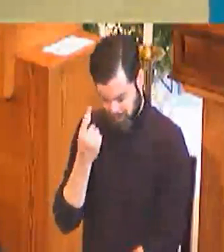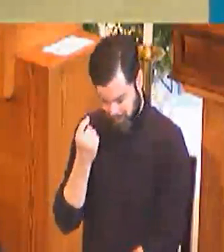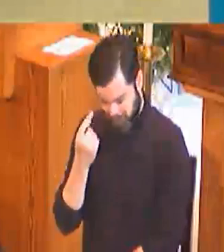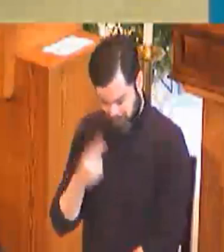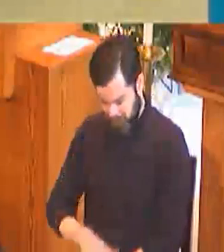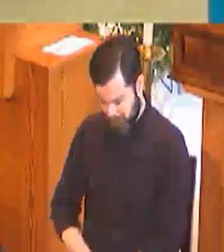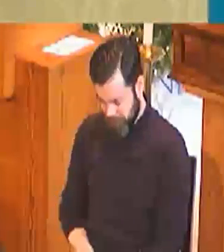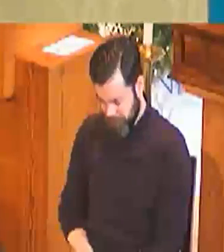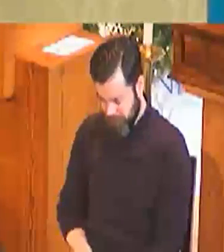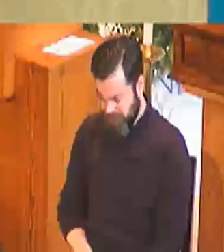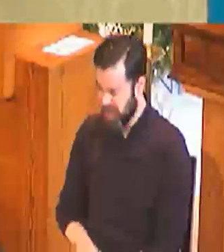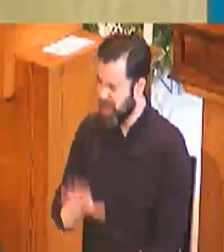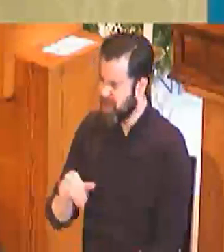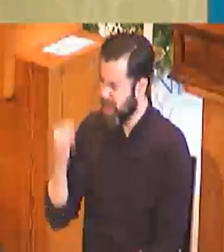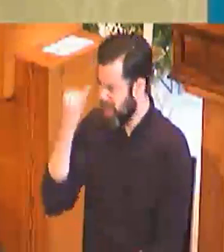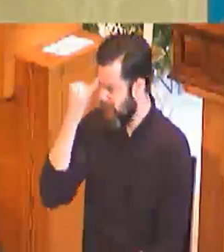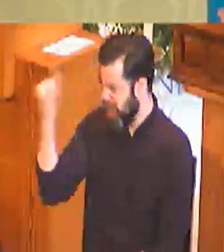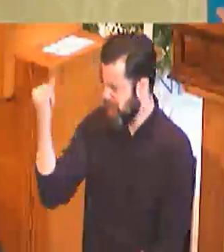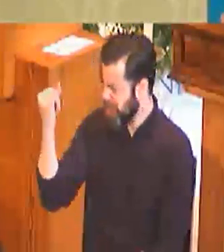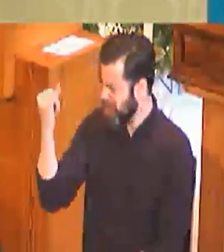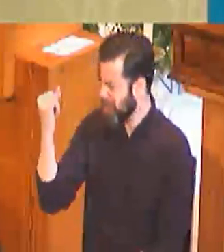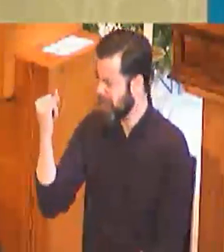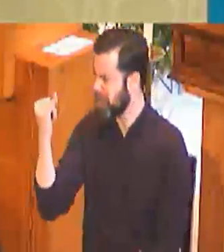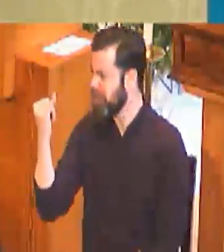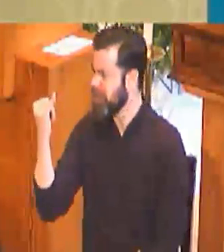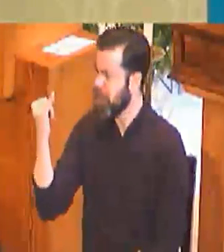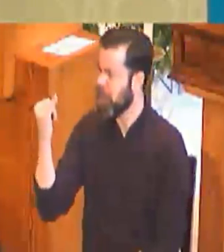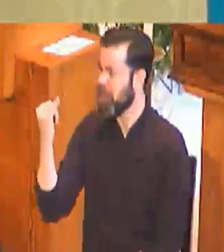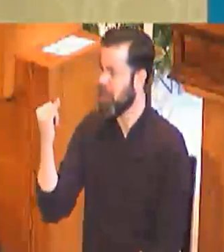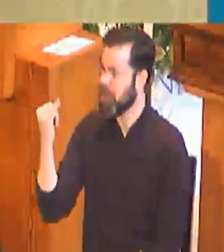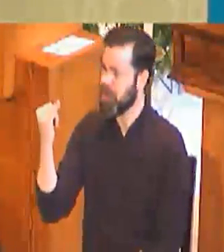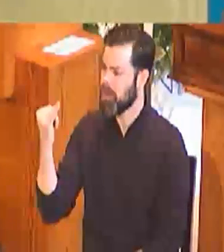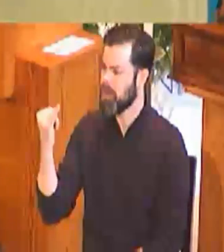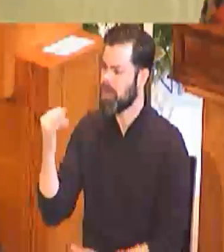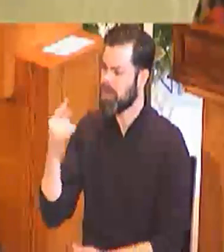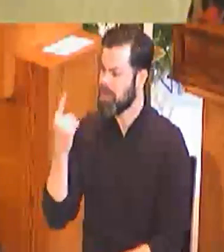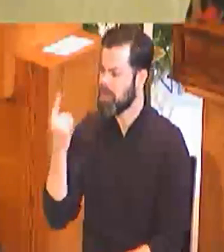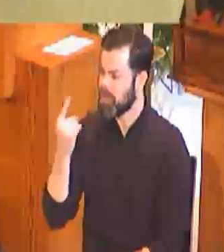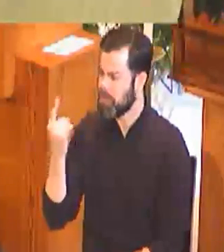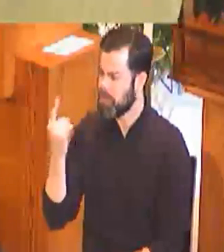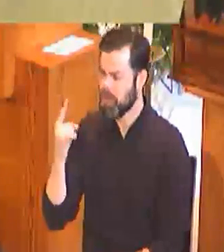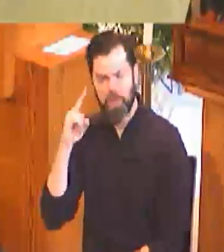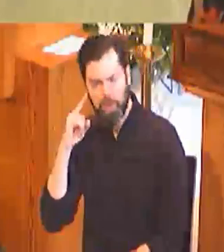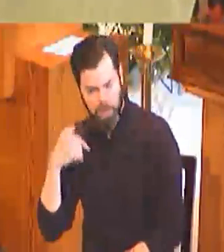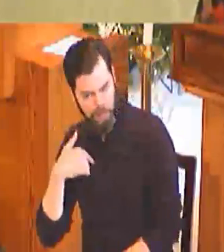idea that this is what keeps us from living. Can you still hear?